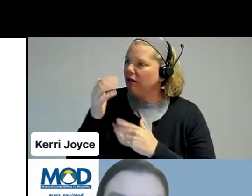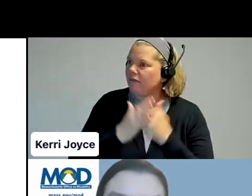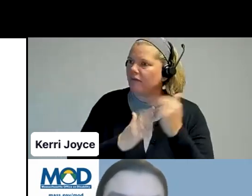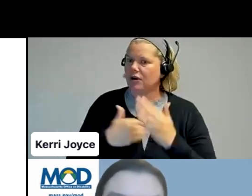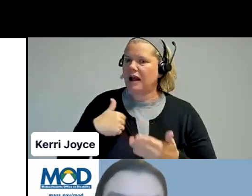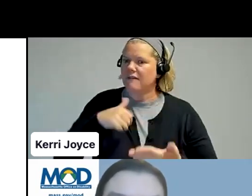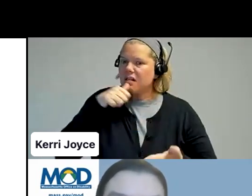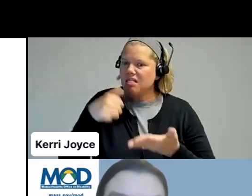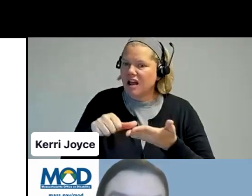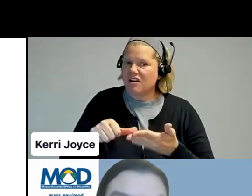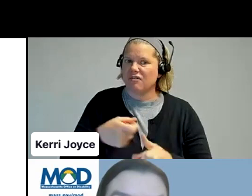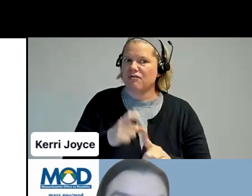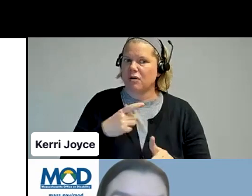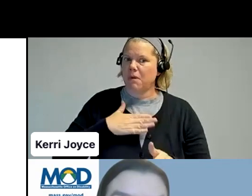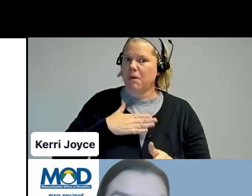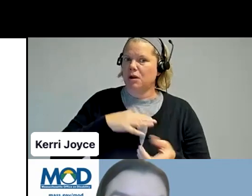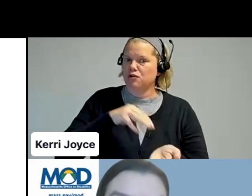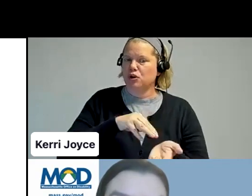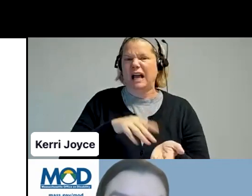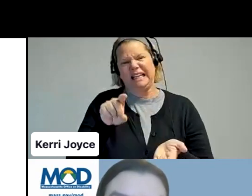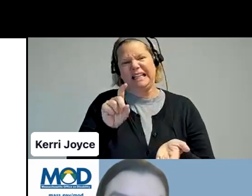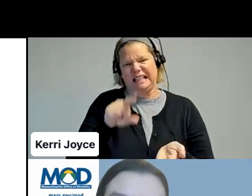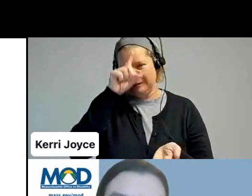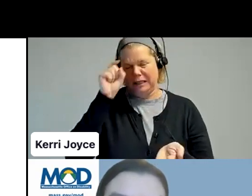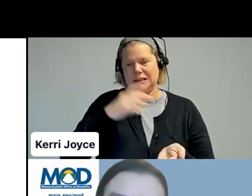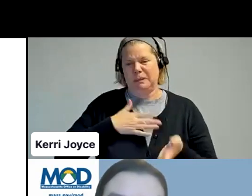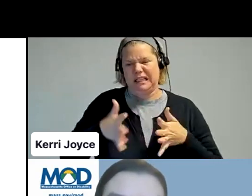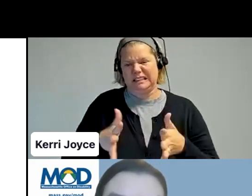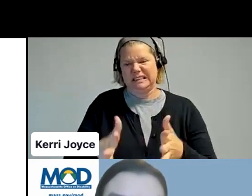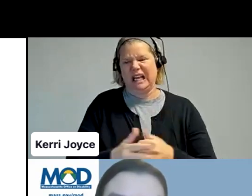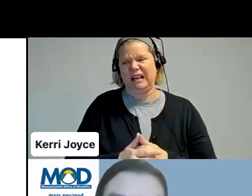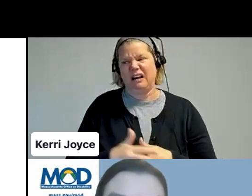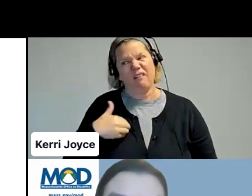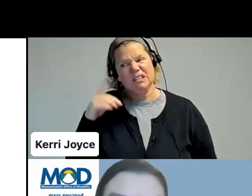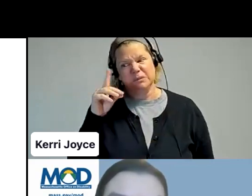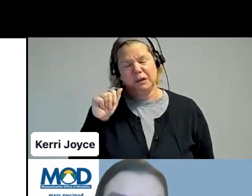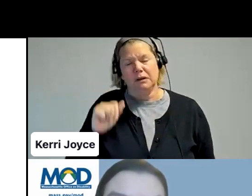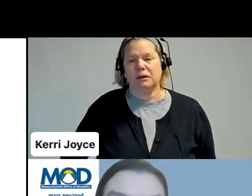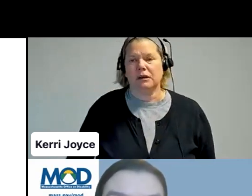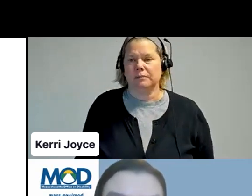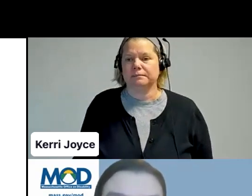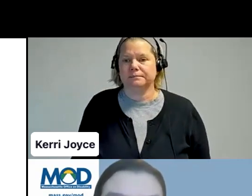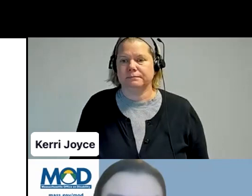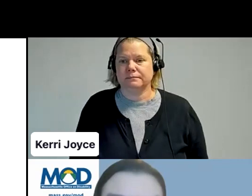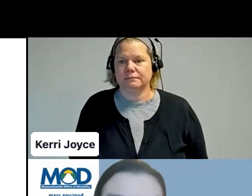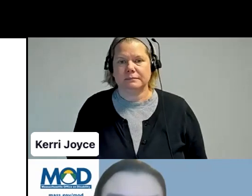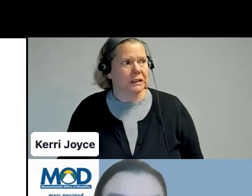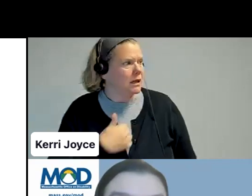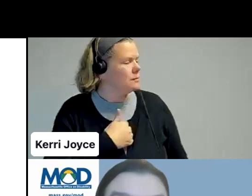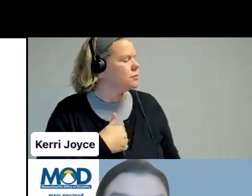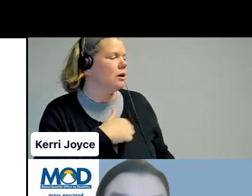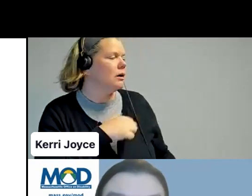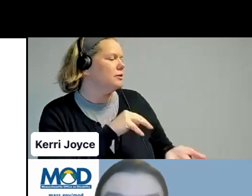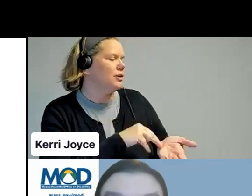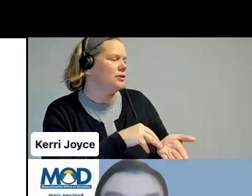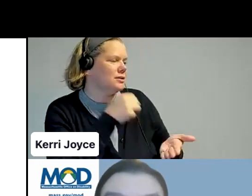from my doctor here that I need him because of my anxiety. I have a disability. I'm sorry, a doctor's letter isn't